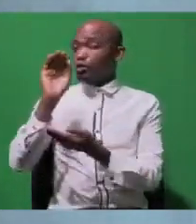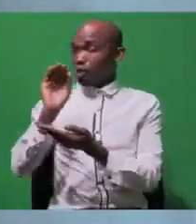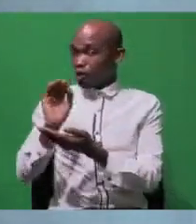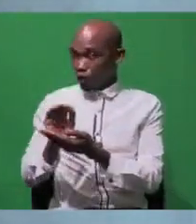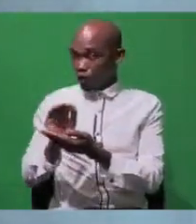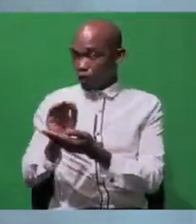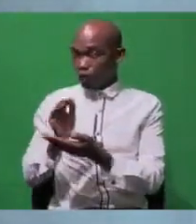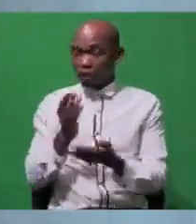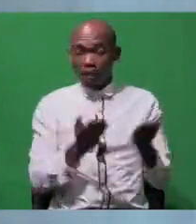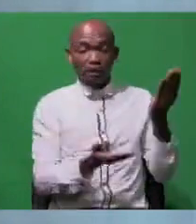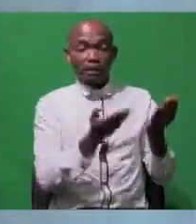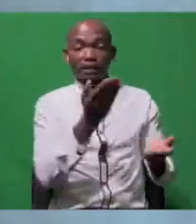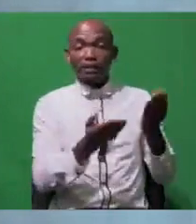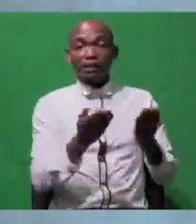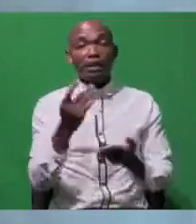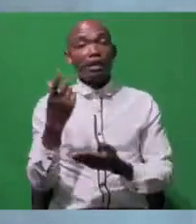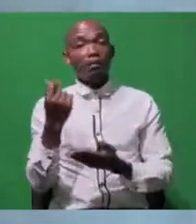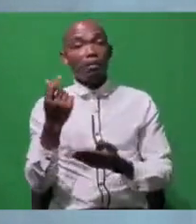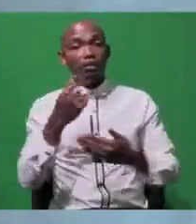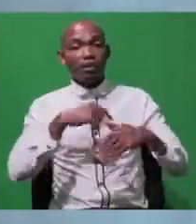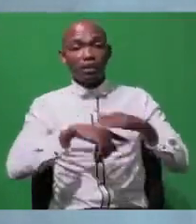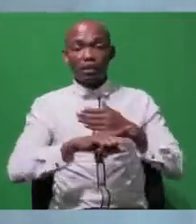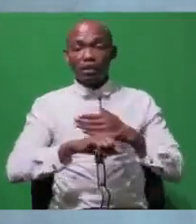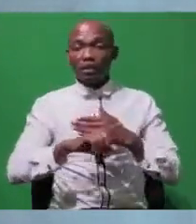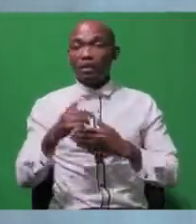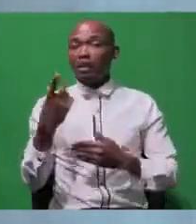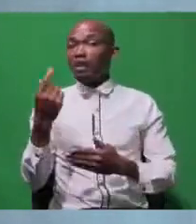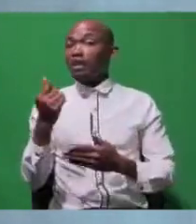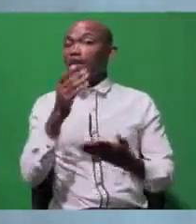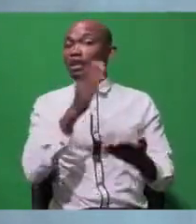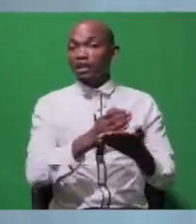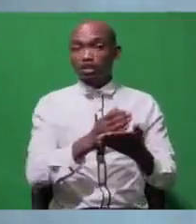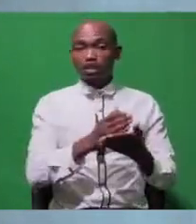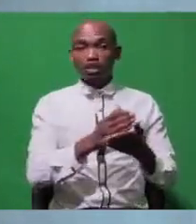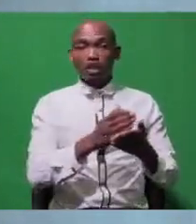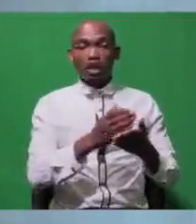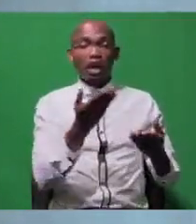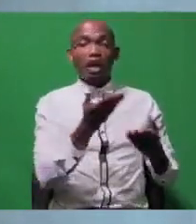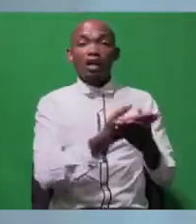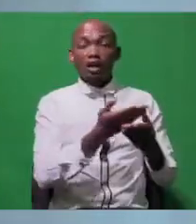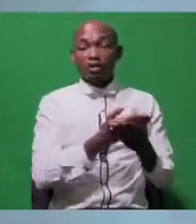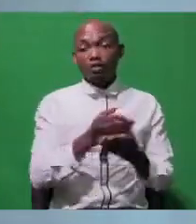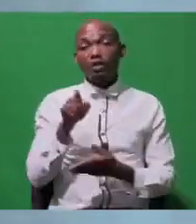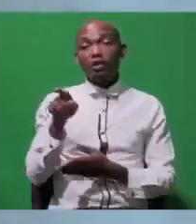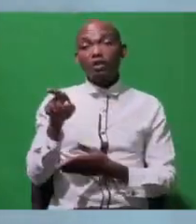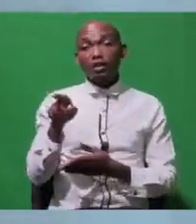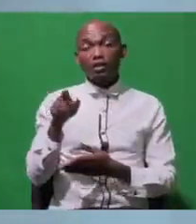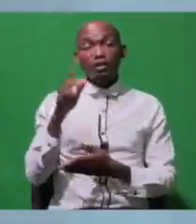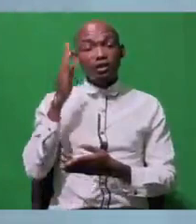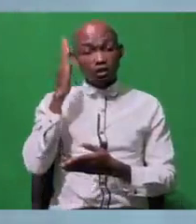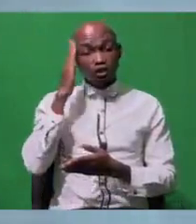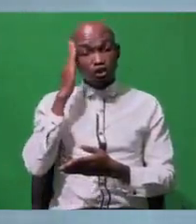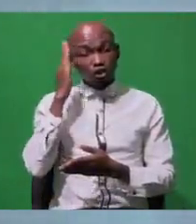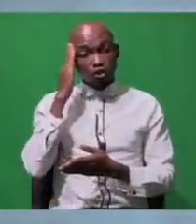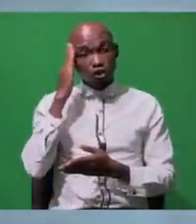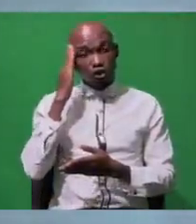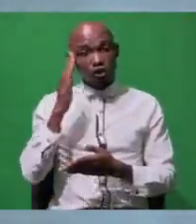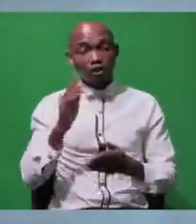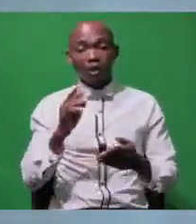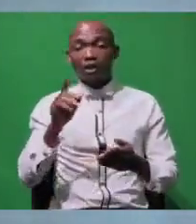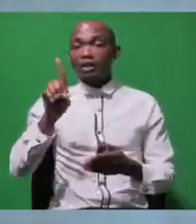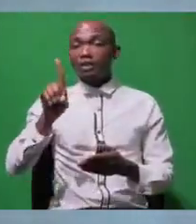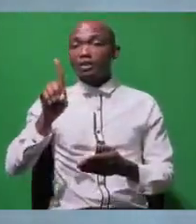certain amount in a cash price. The discount is known as a discount